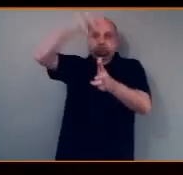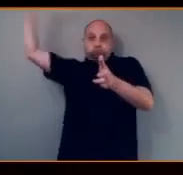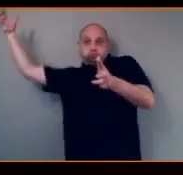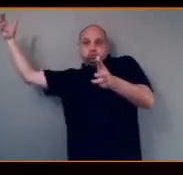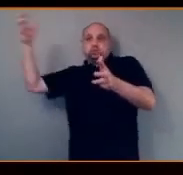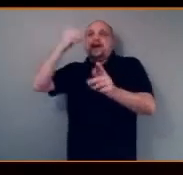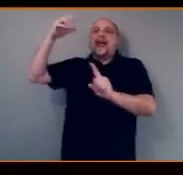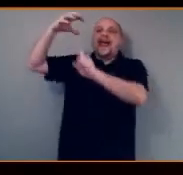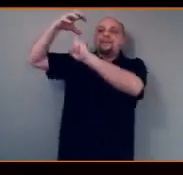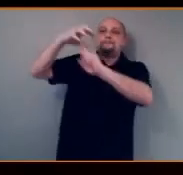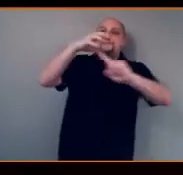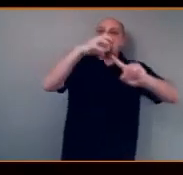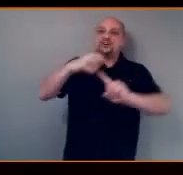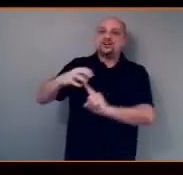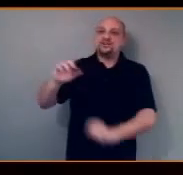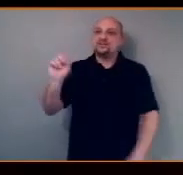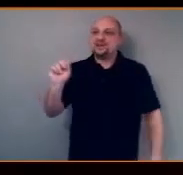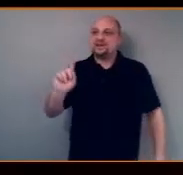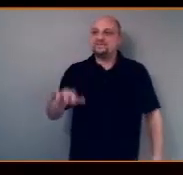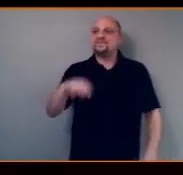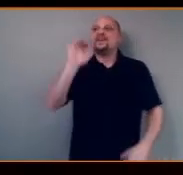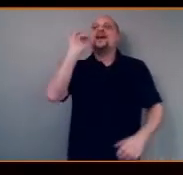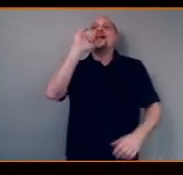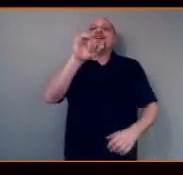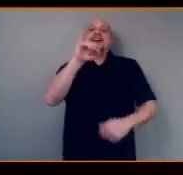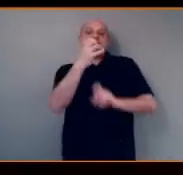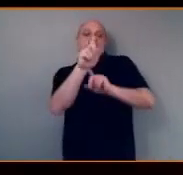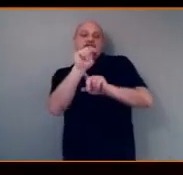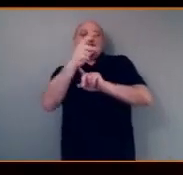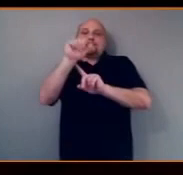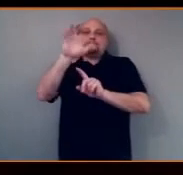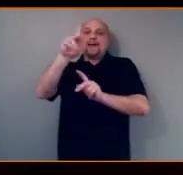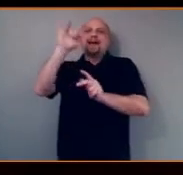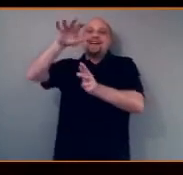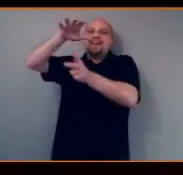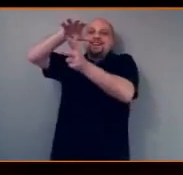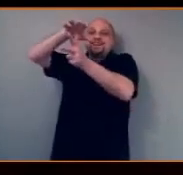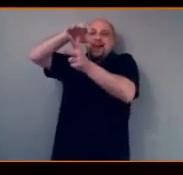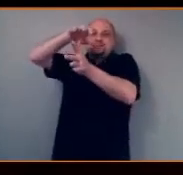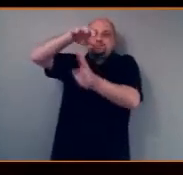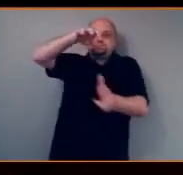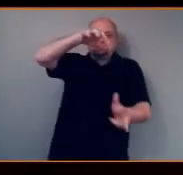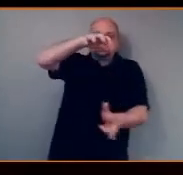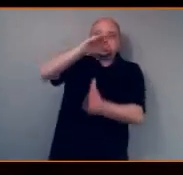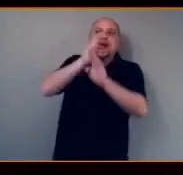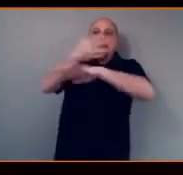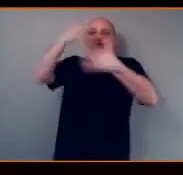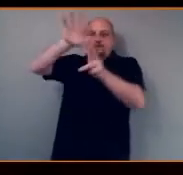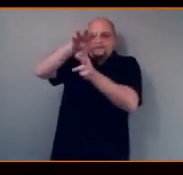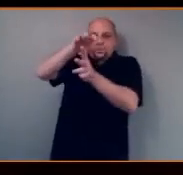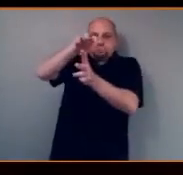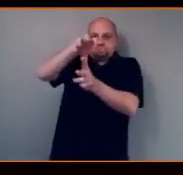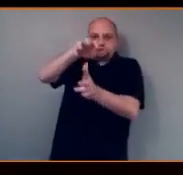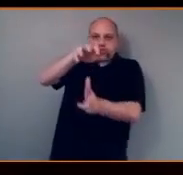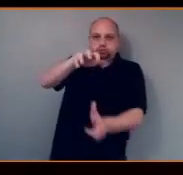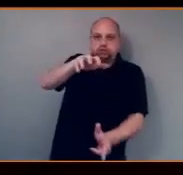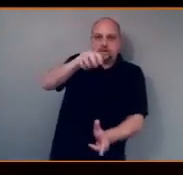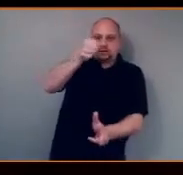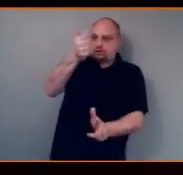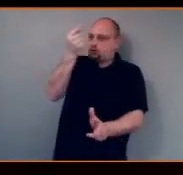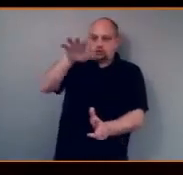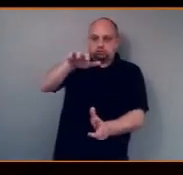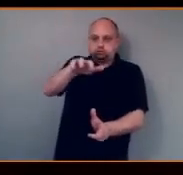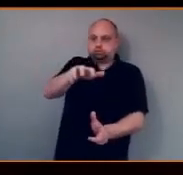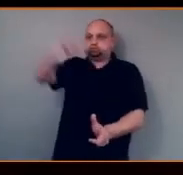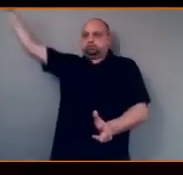yes. So the jetpack, or what we call the descent stage, after it does its job and lowers the rover on the ground, it flies away from the rover